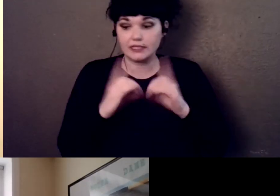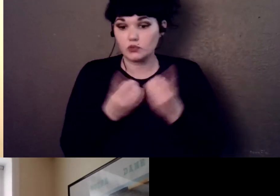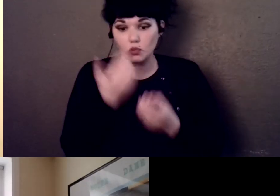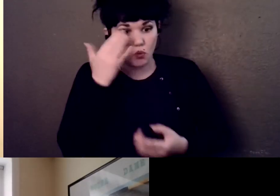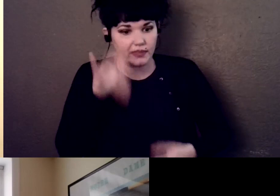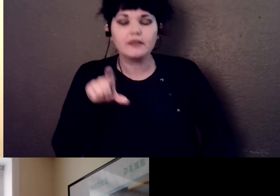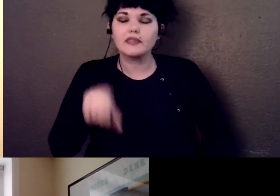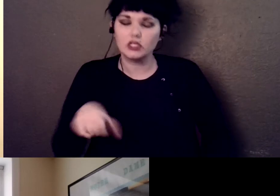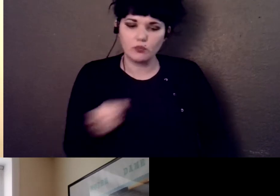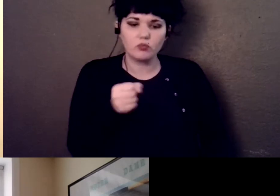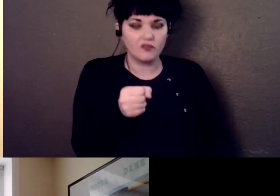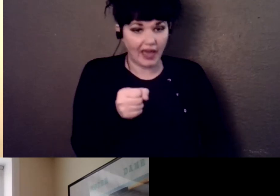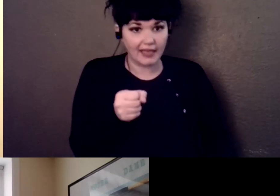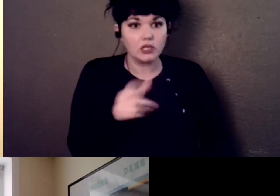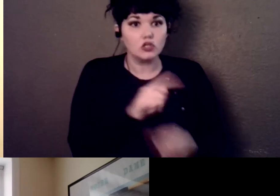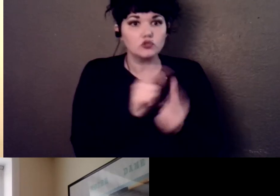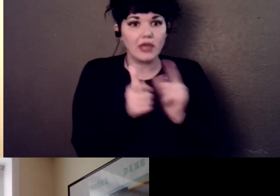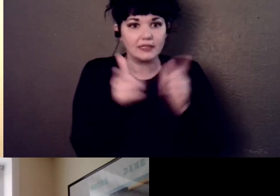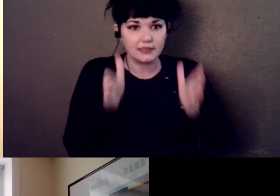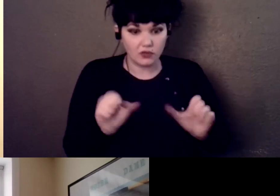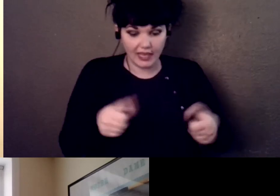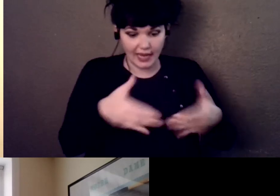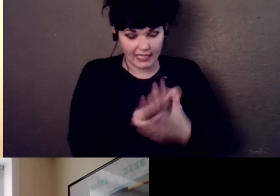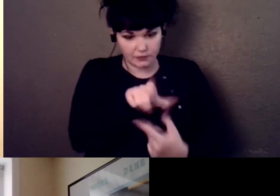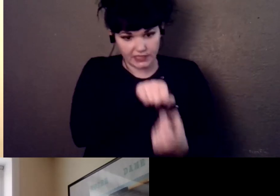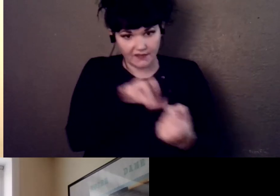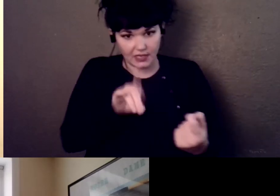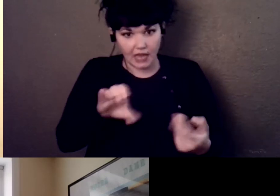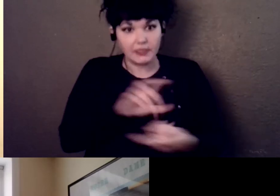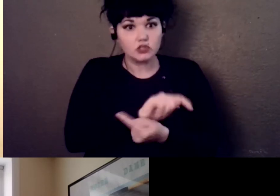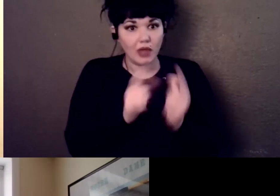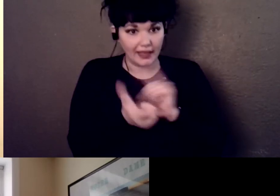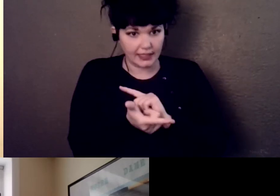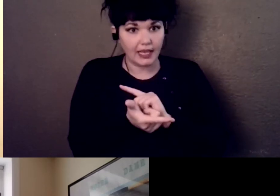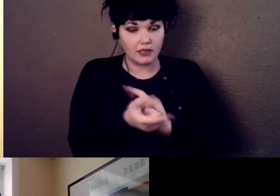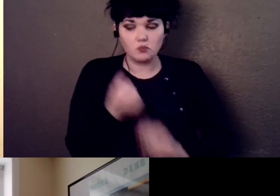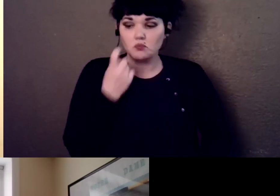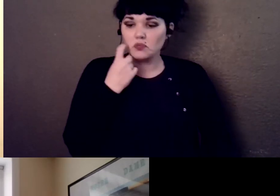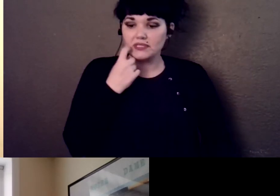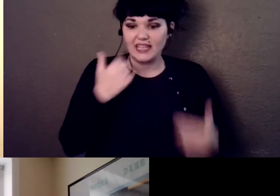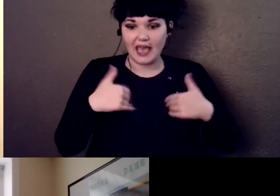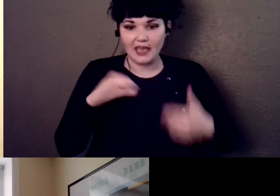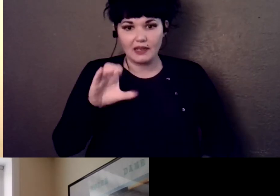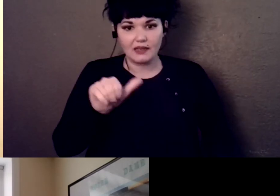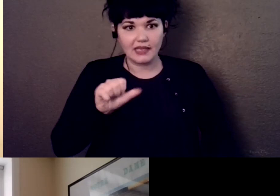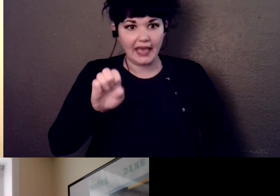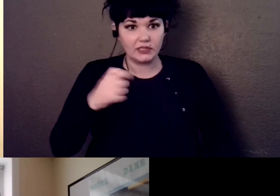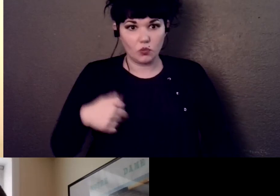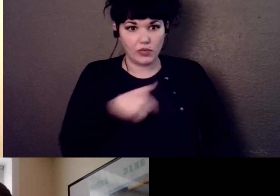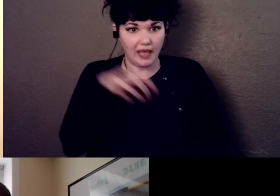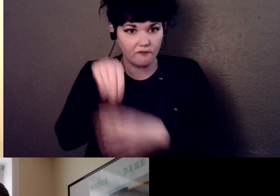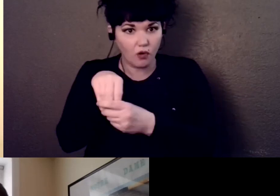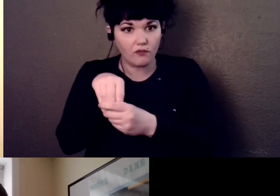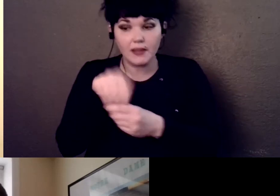providing translators. They can ask for certain documents to be translated into those things. I recently had a case a while ago where we got involved and the